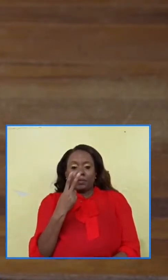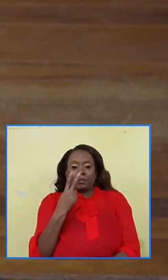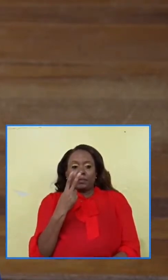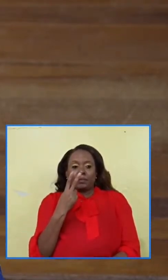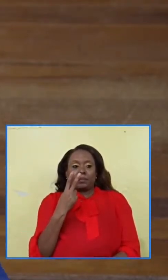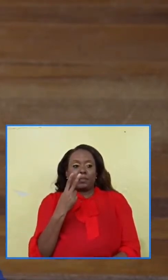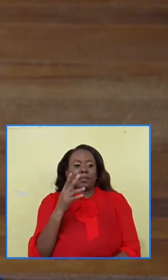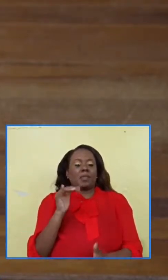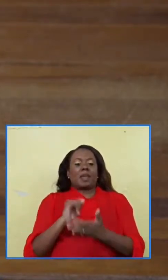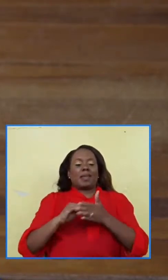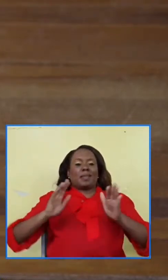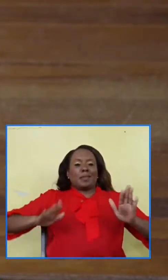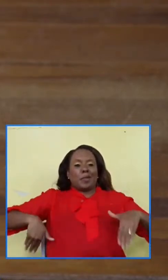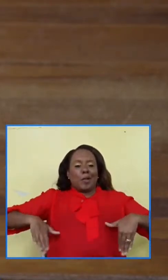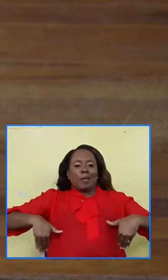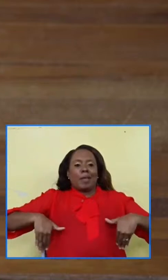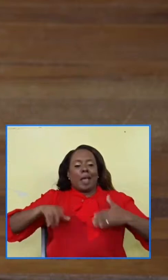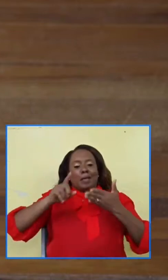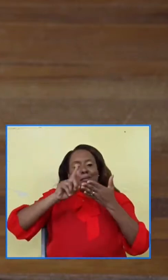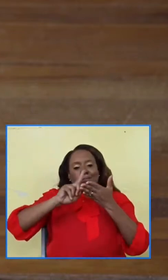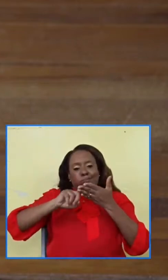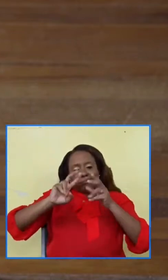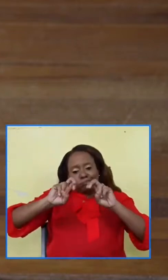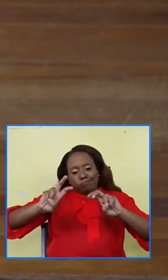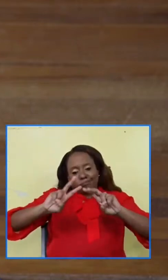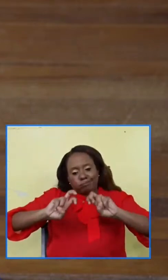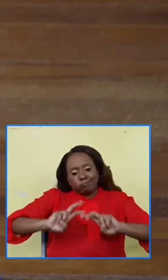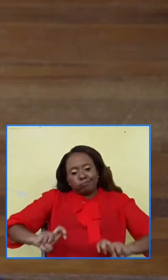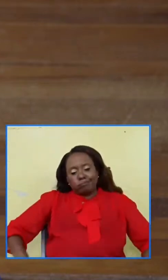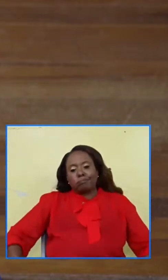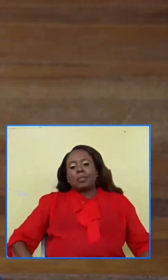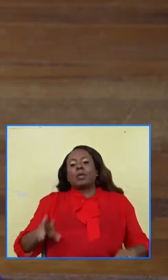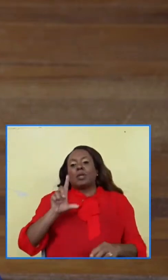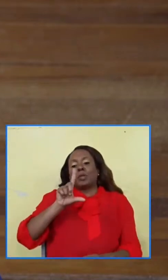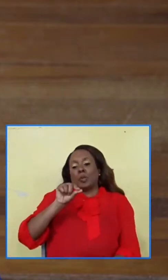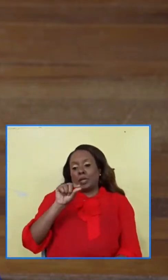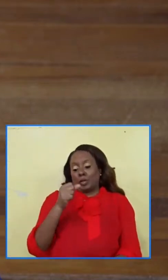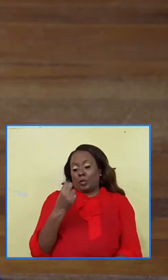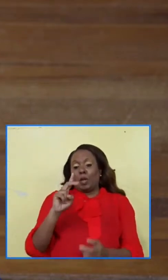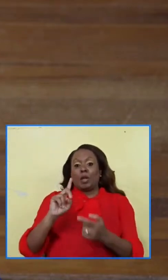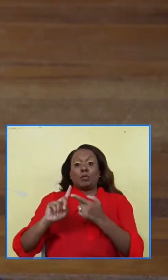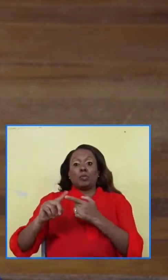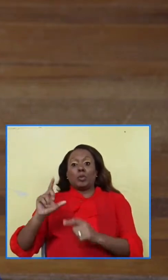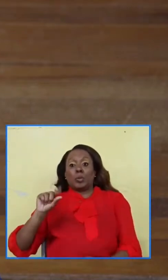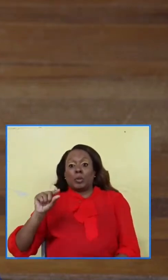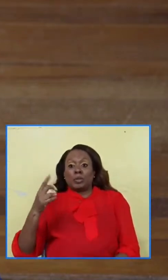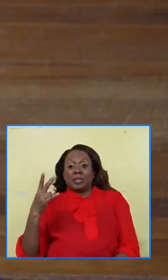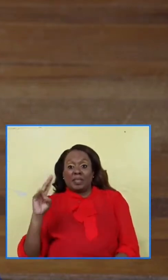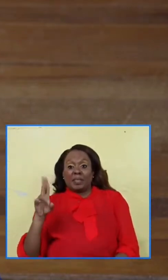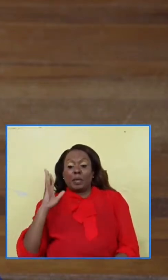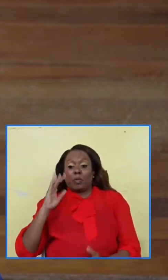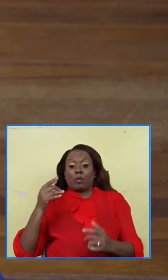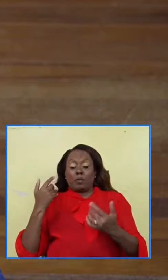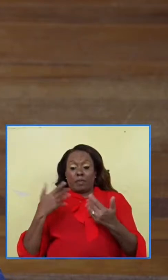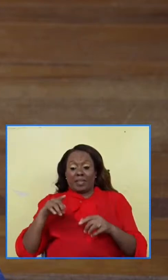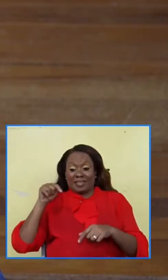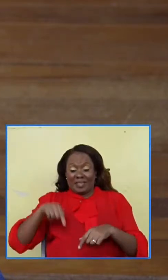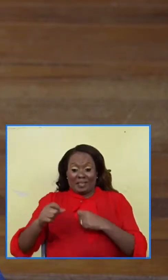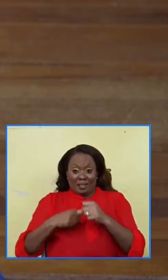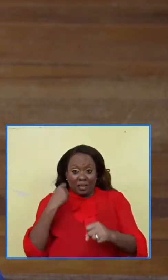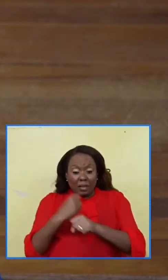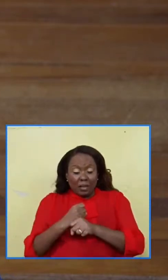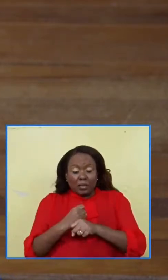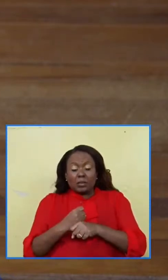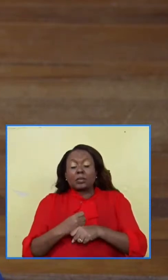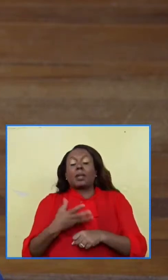have not been audited as yet, 2012 through 2017, we should finish them by the end of this year,